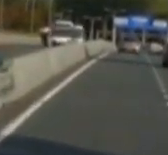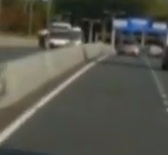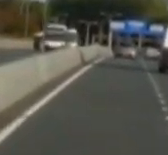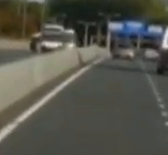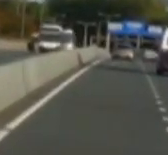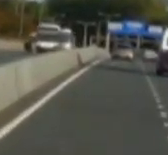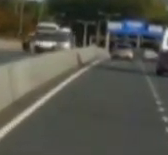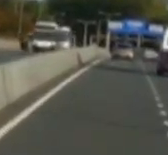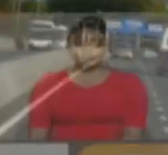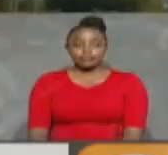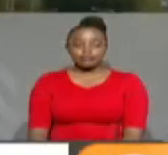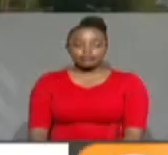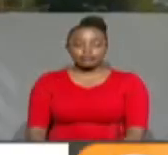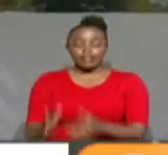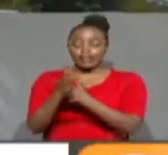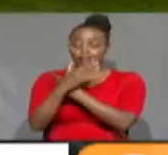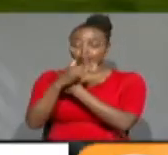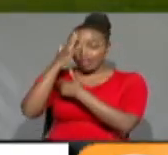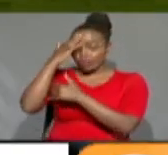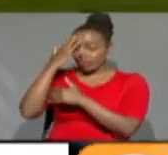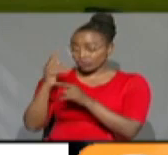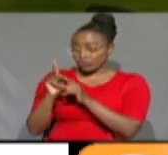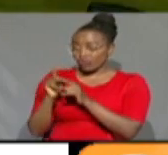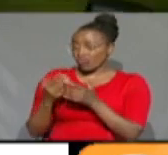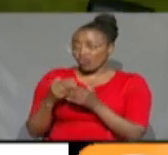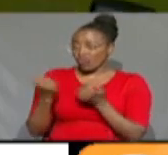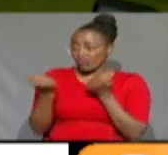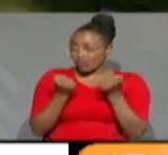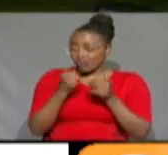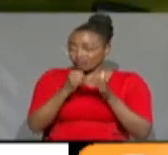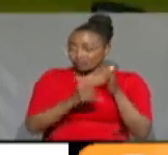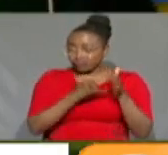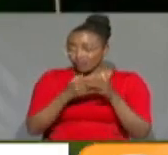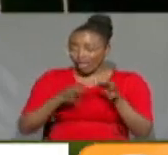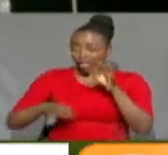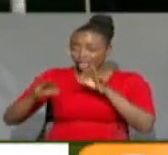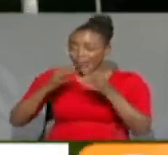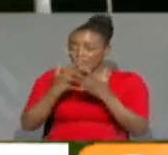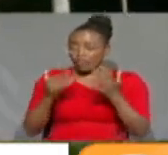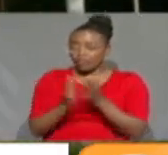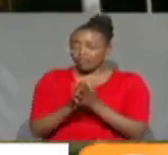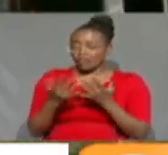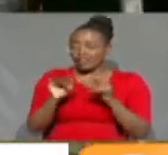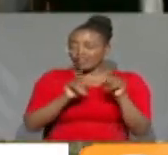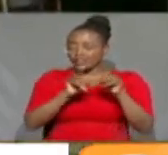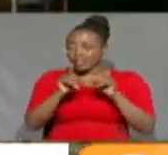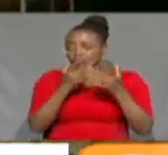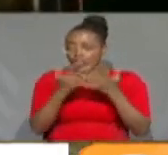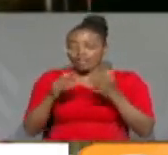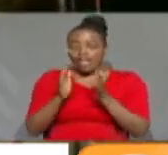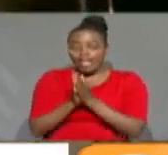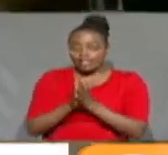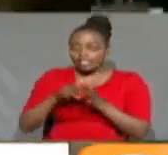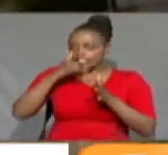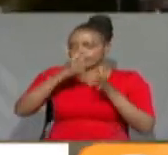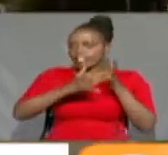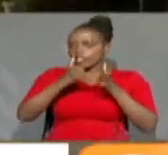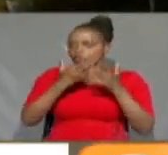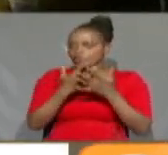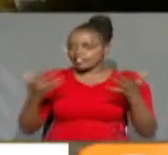Germany is well known for production of vehicles, machinery, chemical goods, transport equipment, and electronic